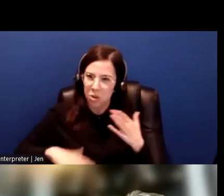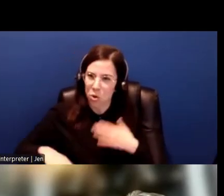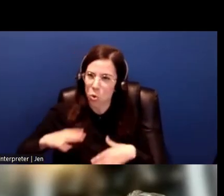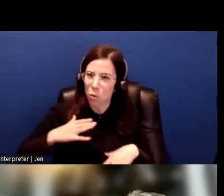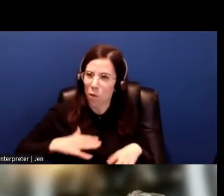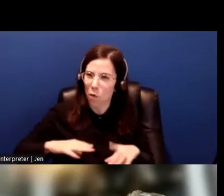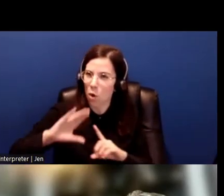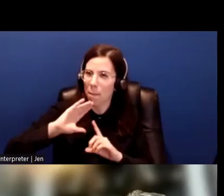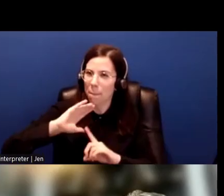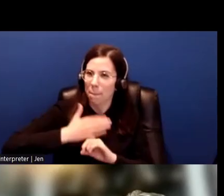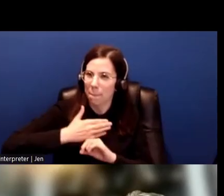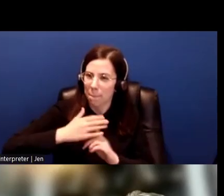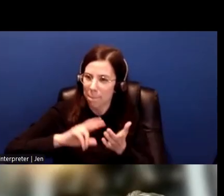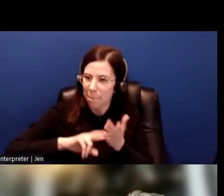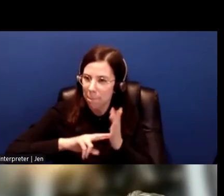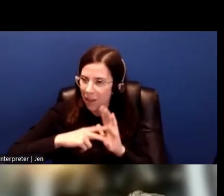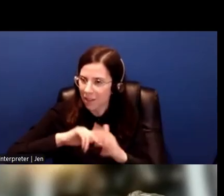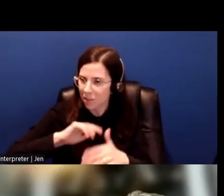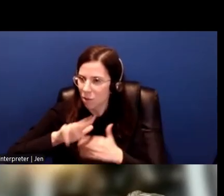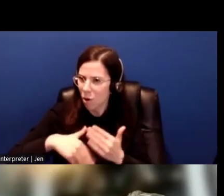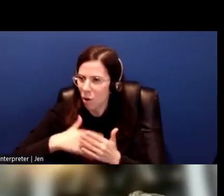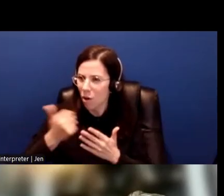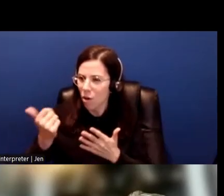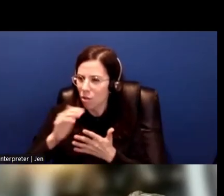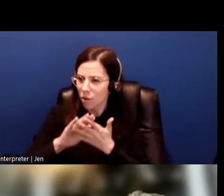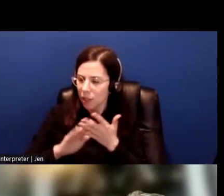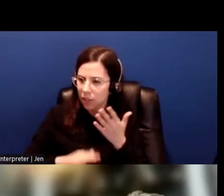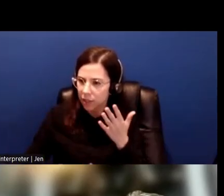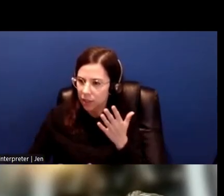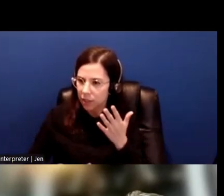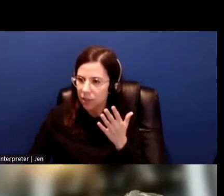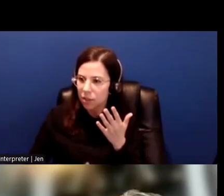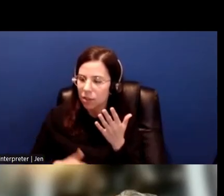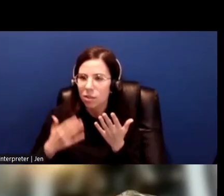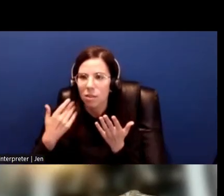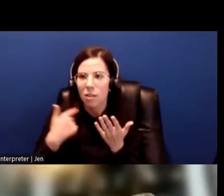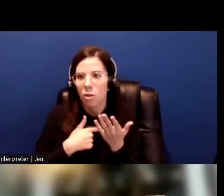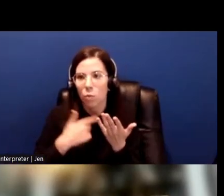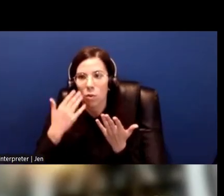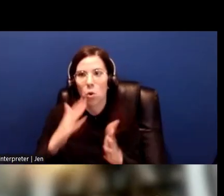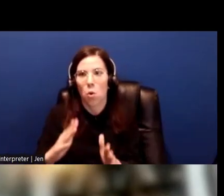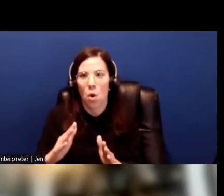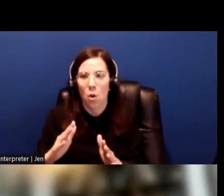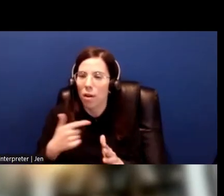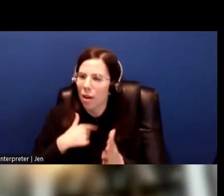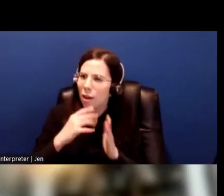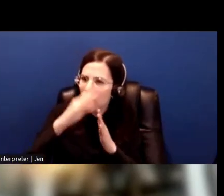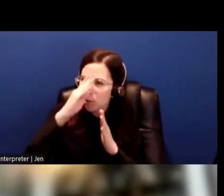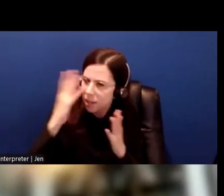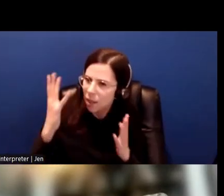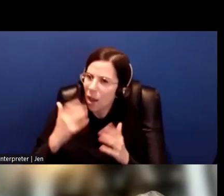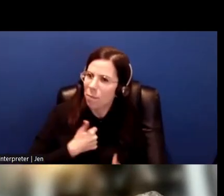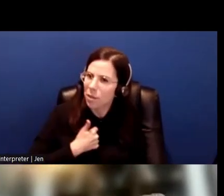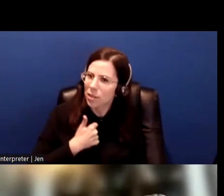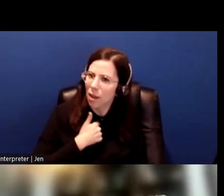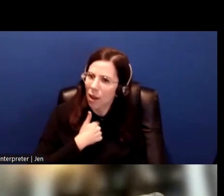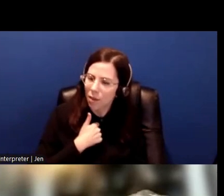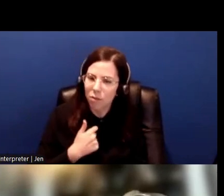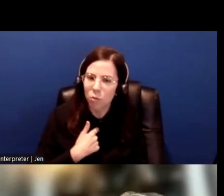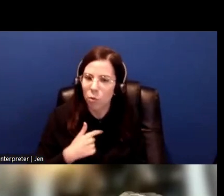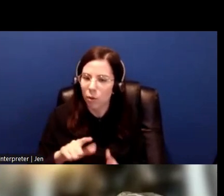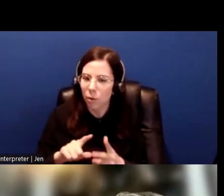what all of these other things that you just wouldn't know as a civilian. I learned a lot in the process of getting some of those resources